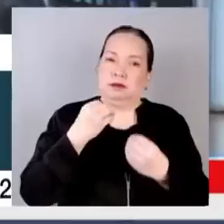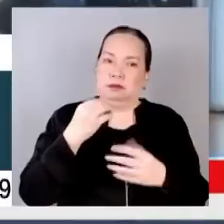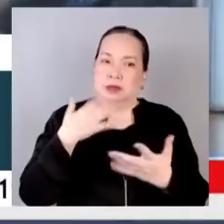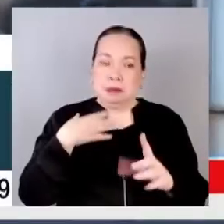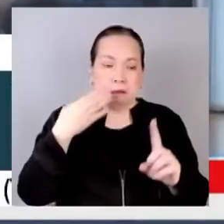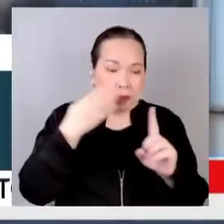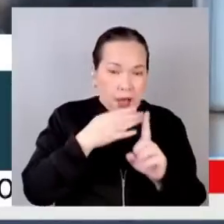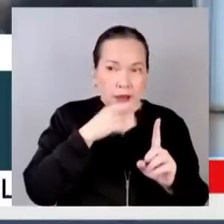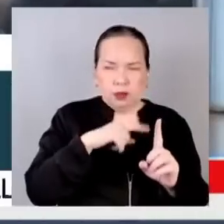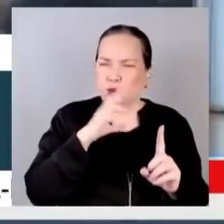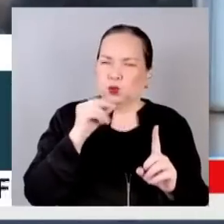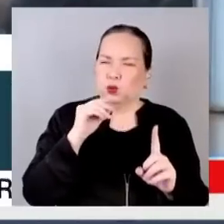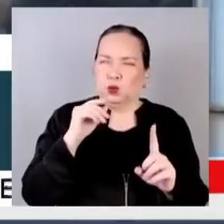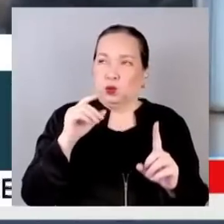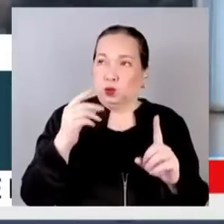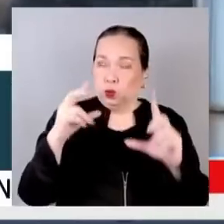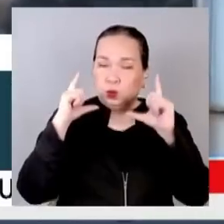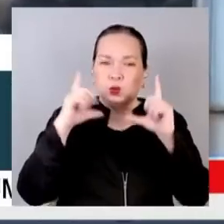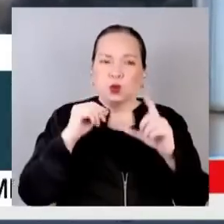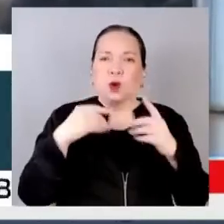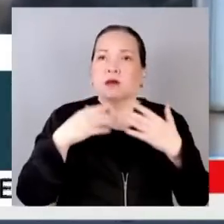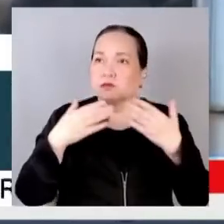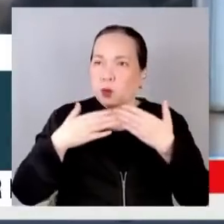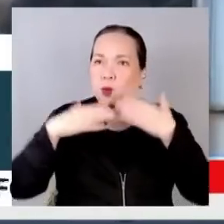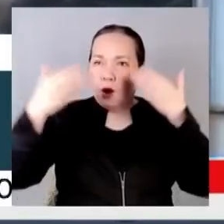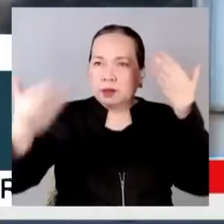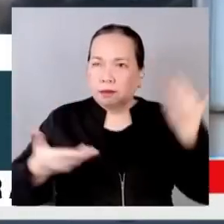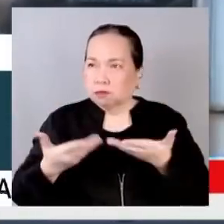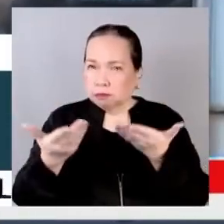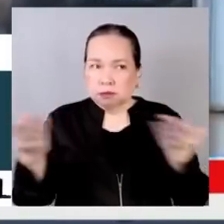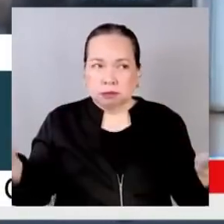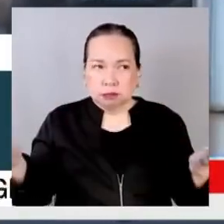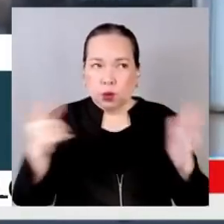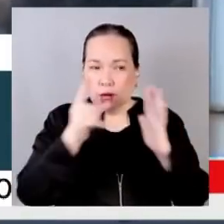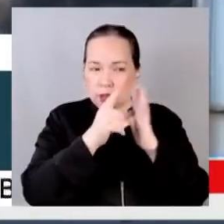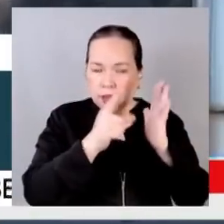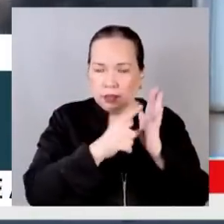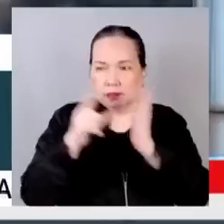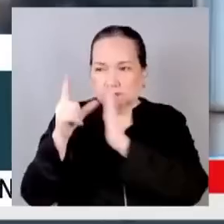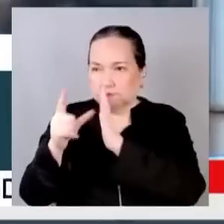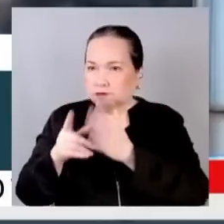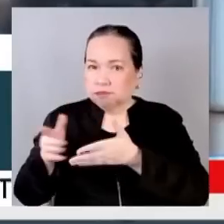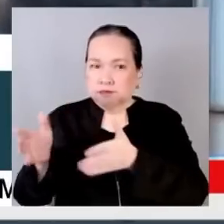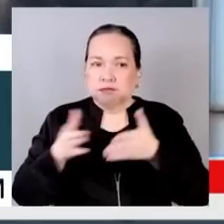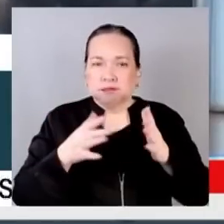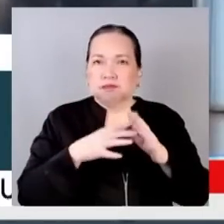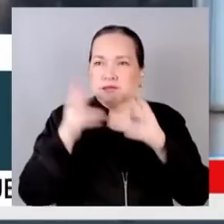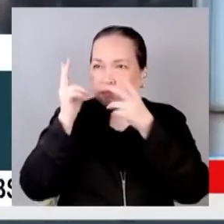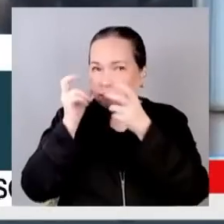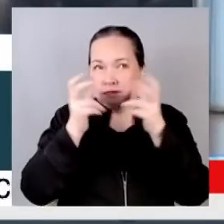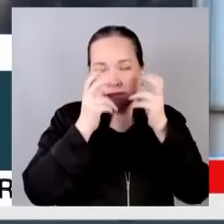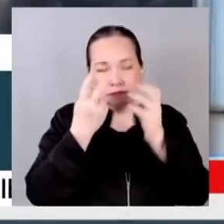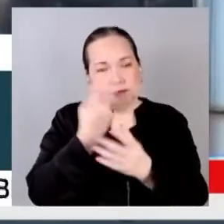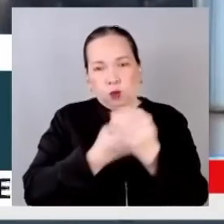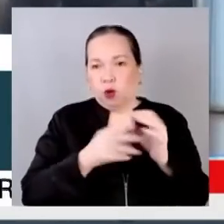committee. We want to open up all legal avenues para mapakinggan ang both sides.